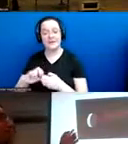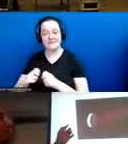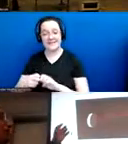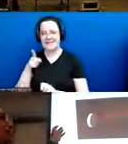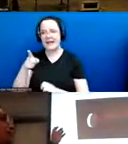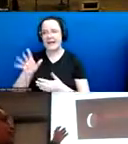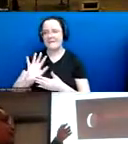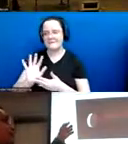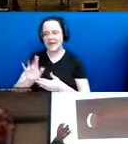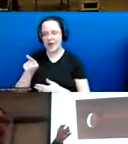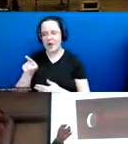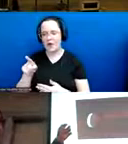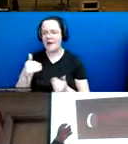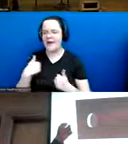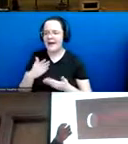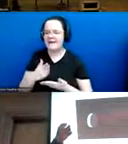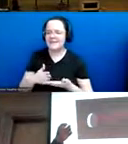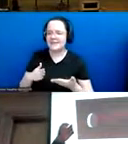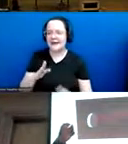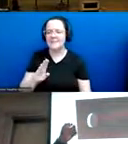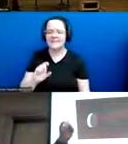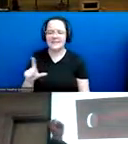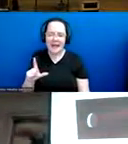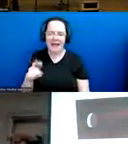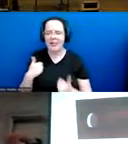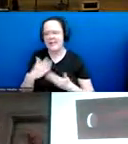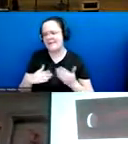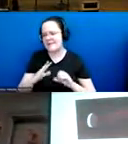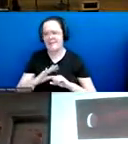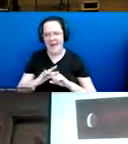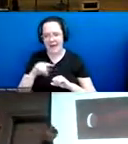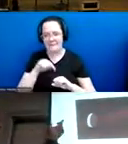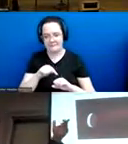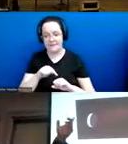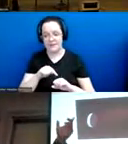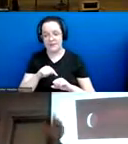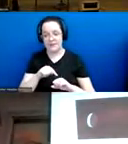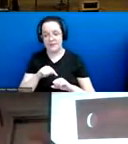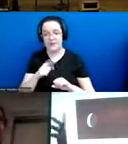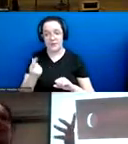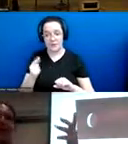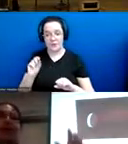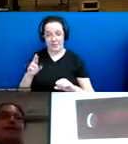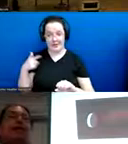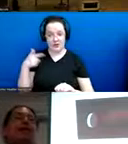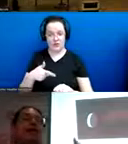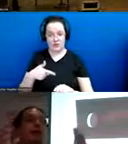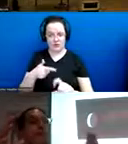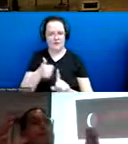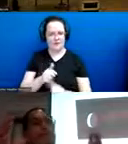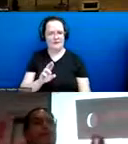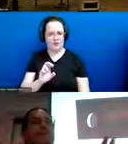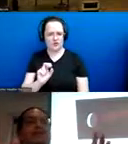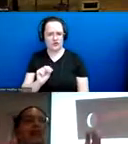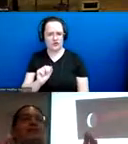have some cell, right, where we have some atoms, right? And then what you do is by shining lasers that are resonant with them, you